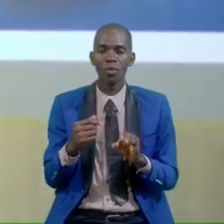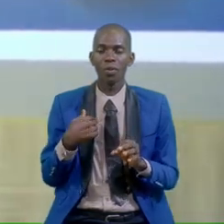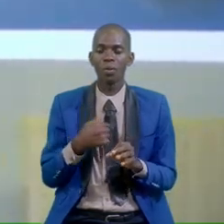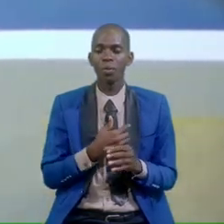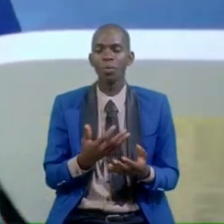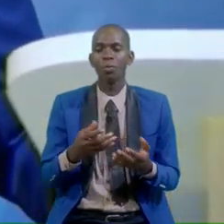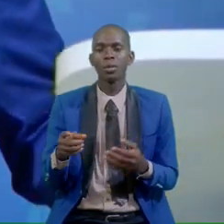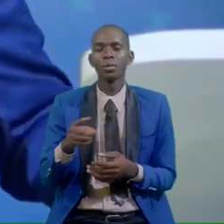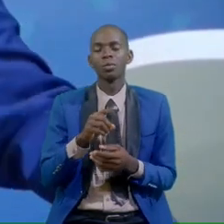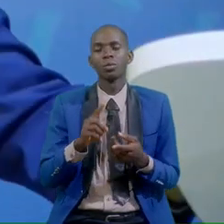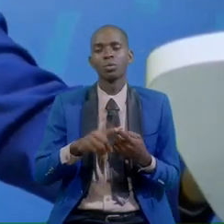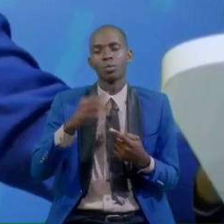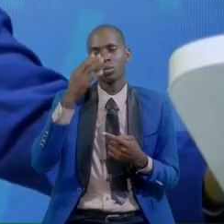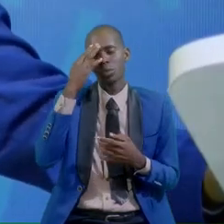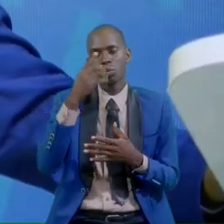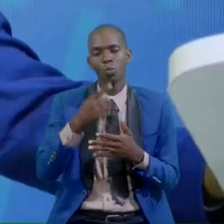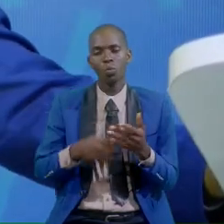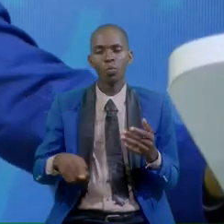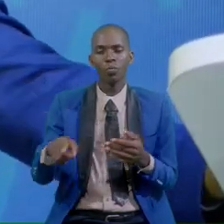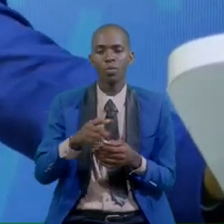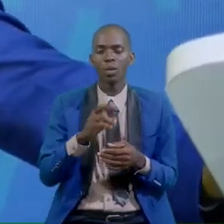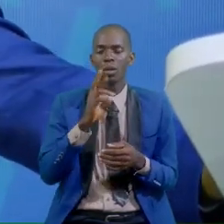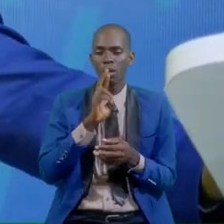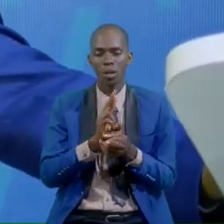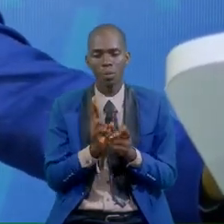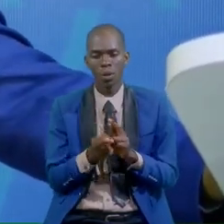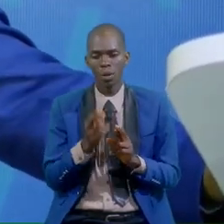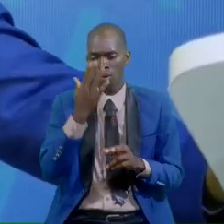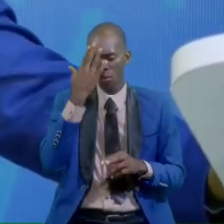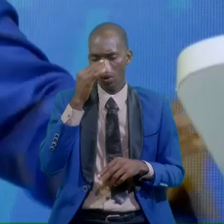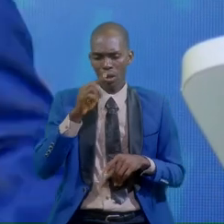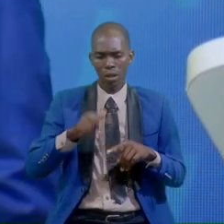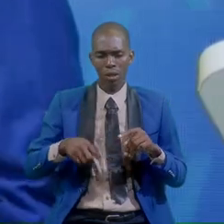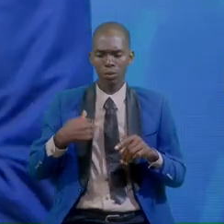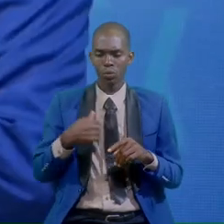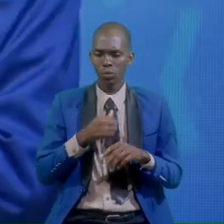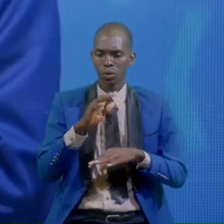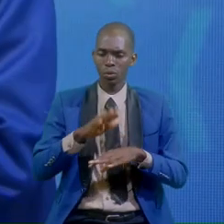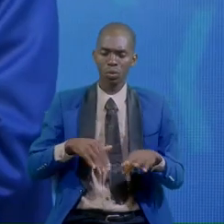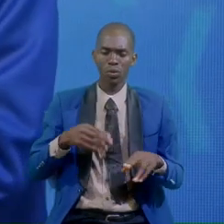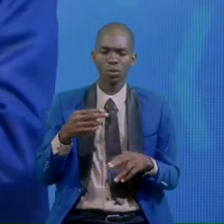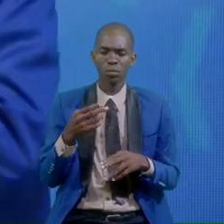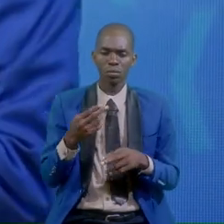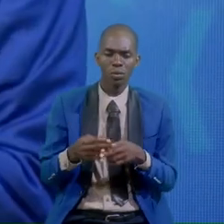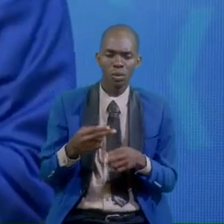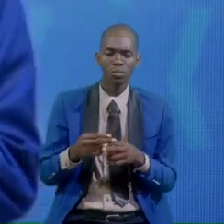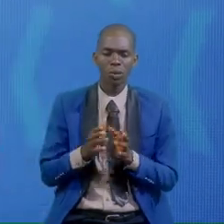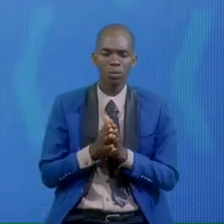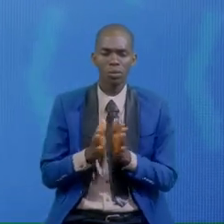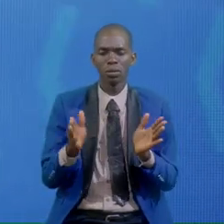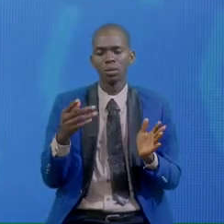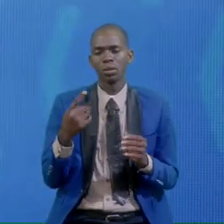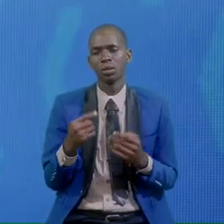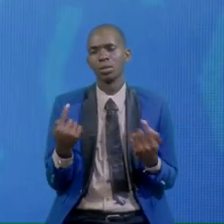are repenting of, why shouldn't we mention that? You know, in public, they don't